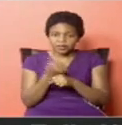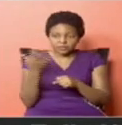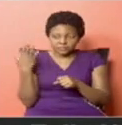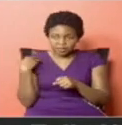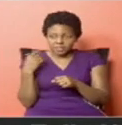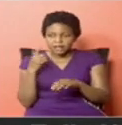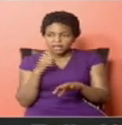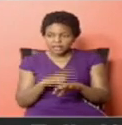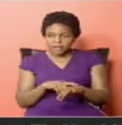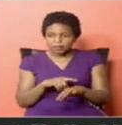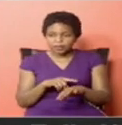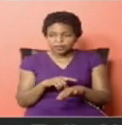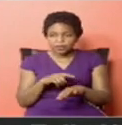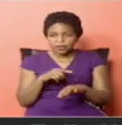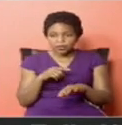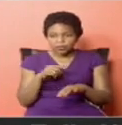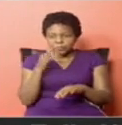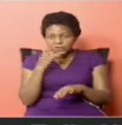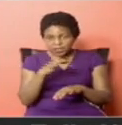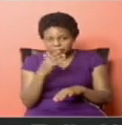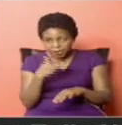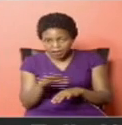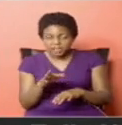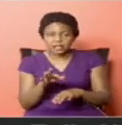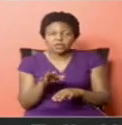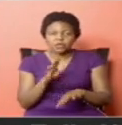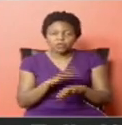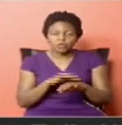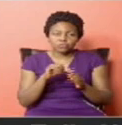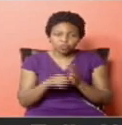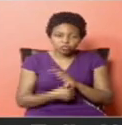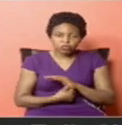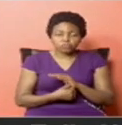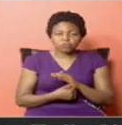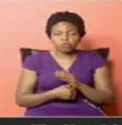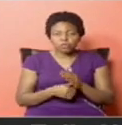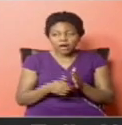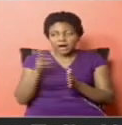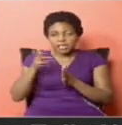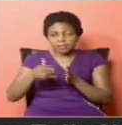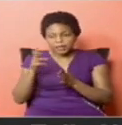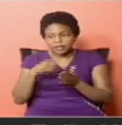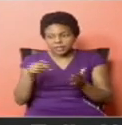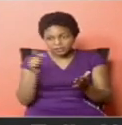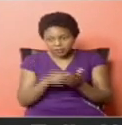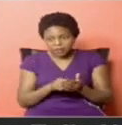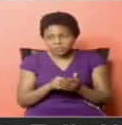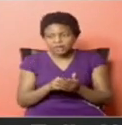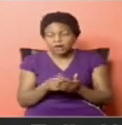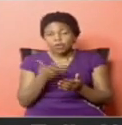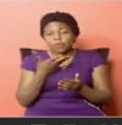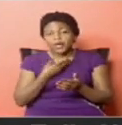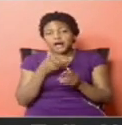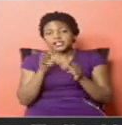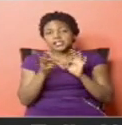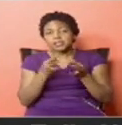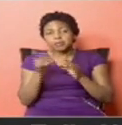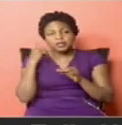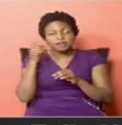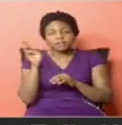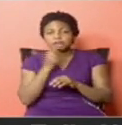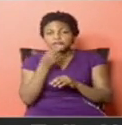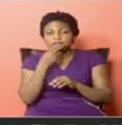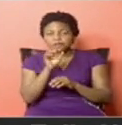conveying these messages, daily briefs on COVID at the media center, there was no interpreter for the deaf at